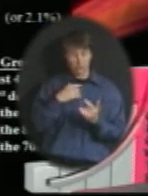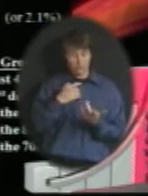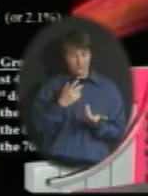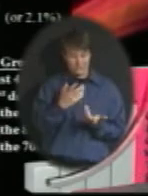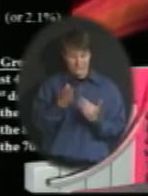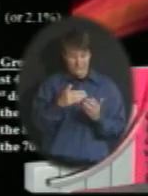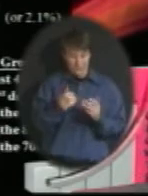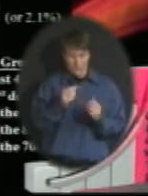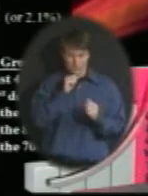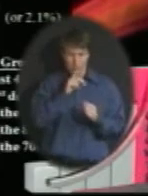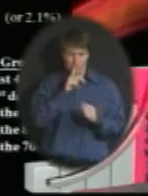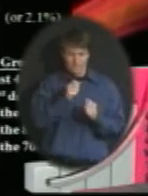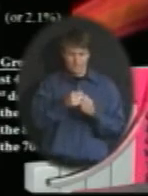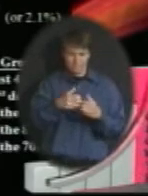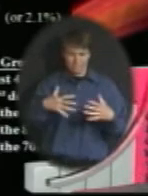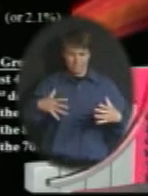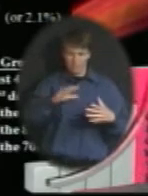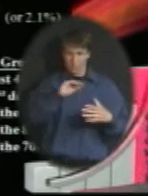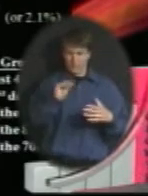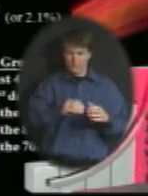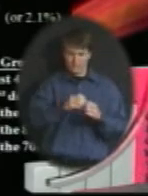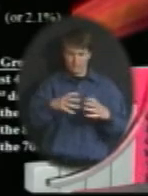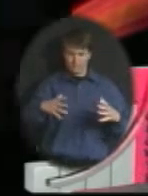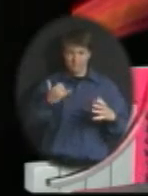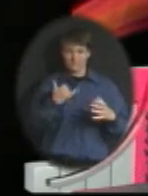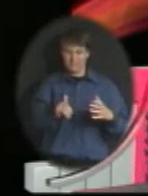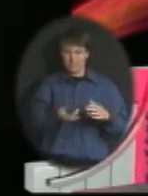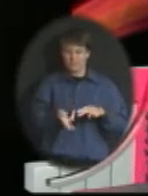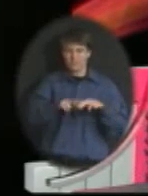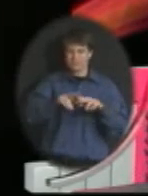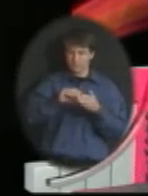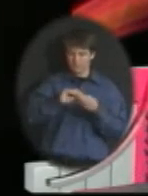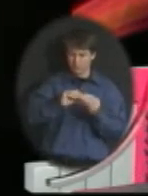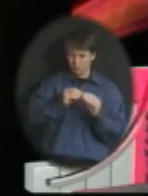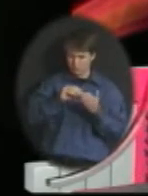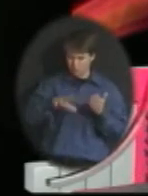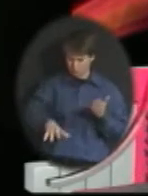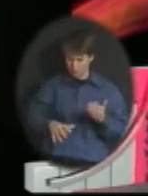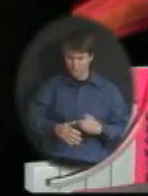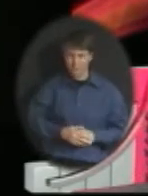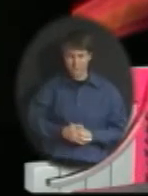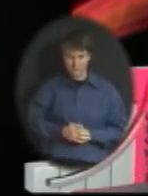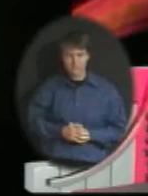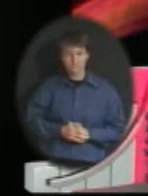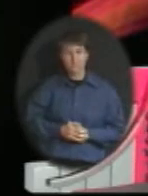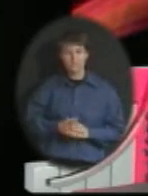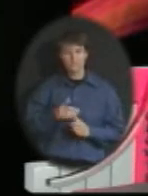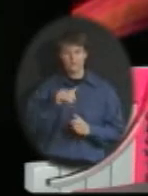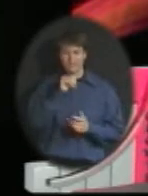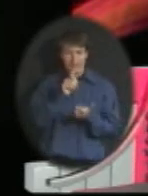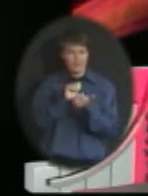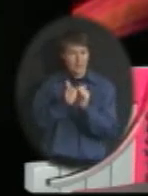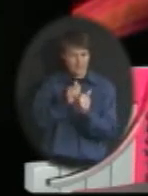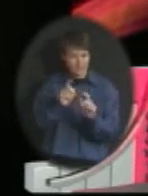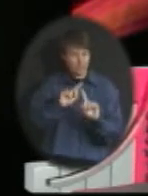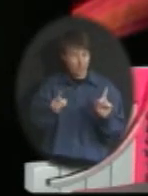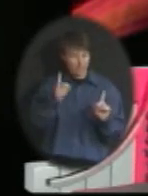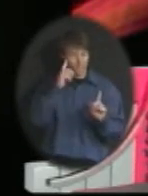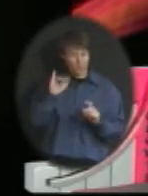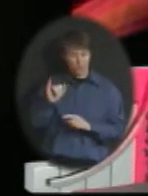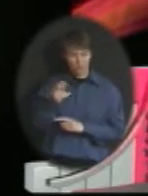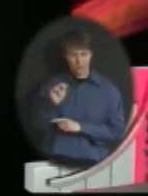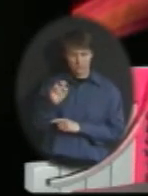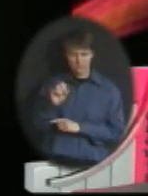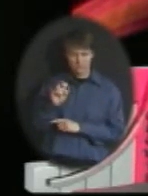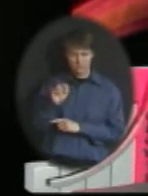We've had 47 consecutive years of growth in this district. Not that it's a competition, but as far as Johnson County